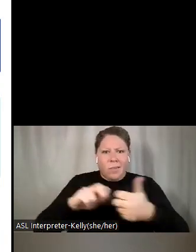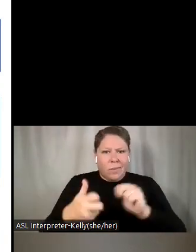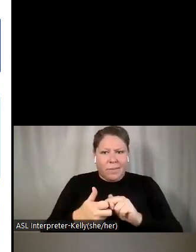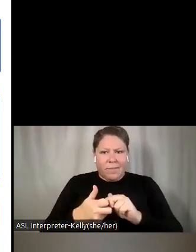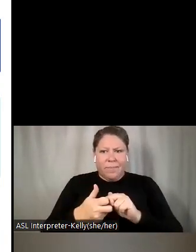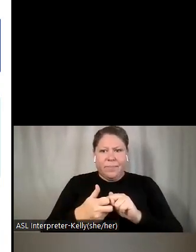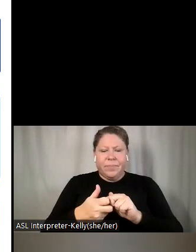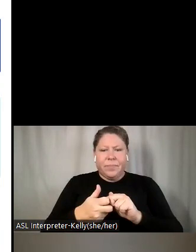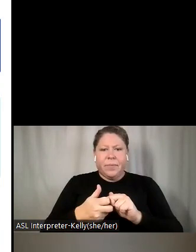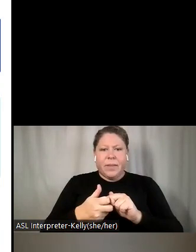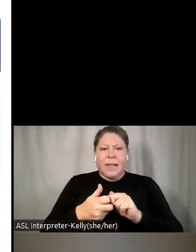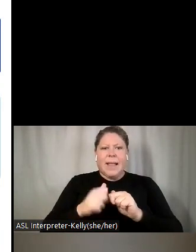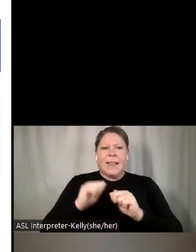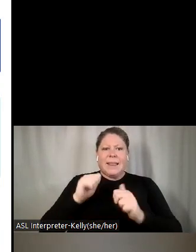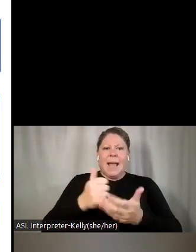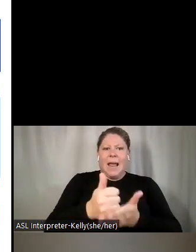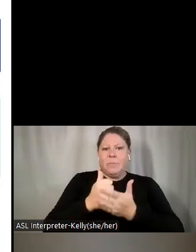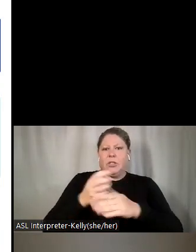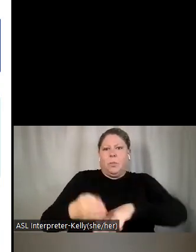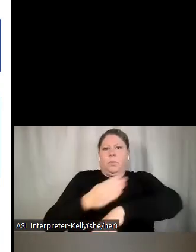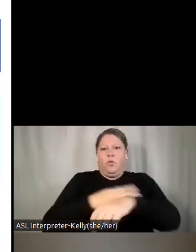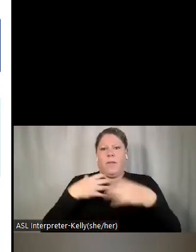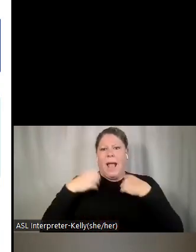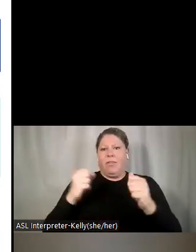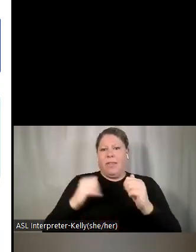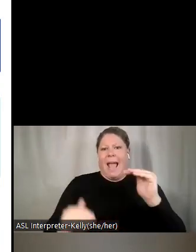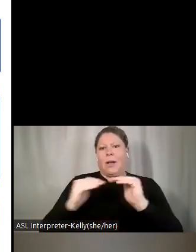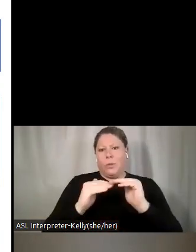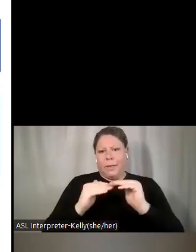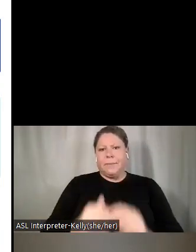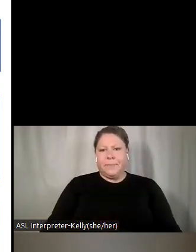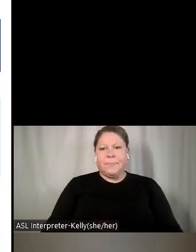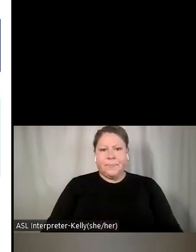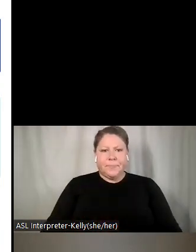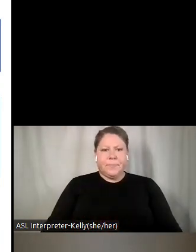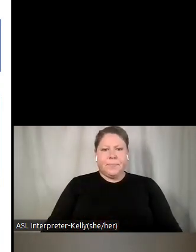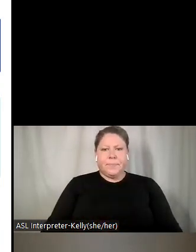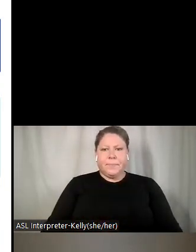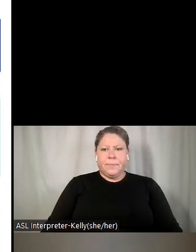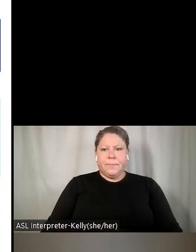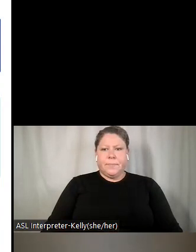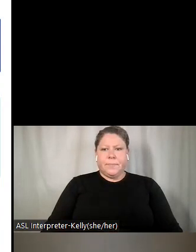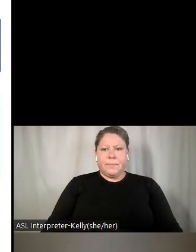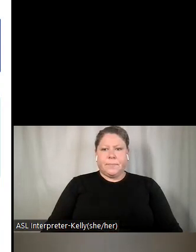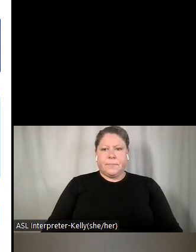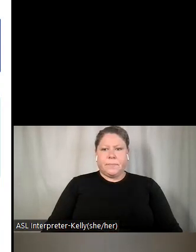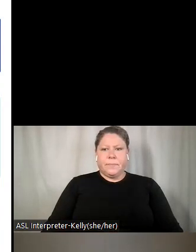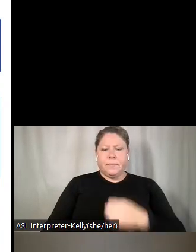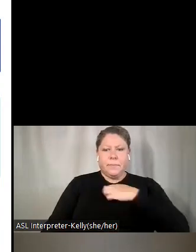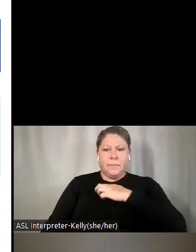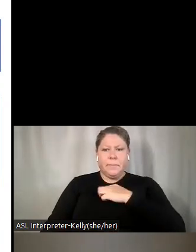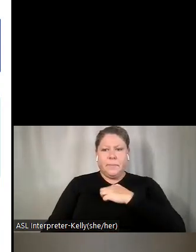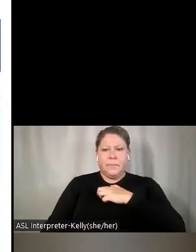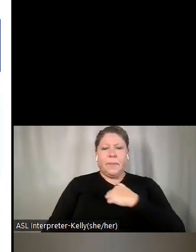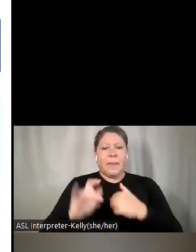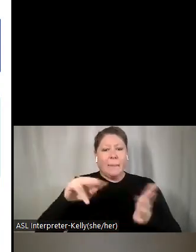that focus on improving health equity as well with our work. So and what that means is if